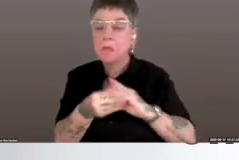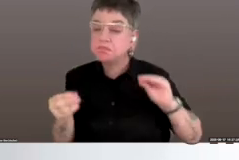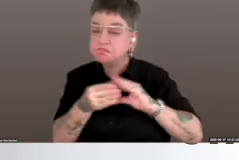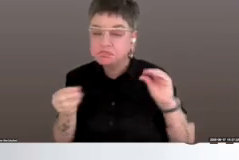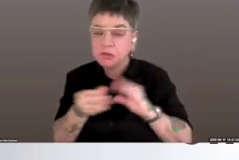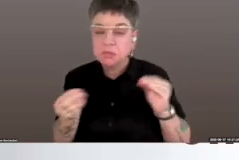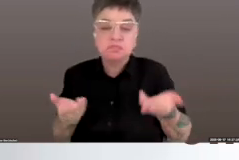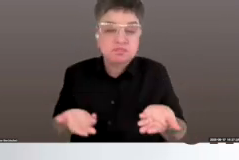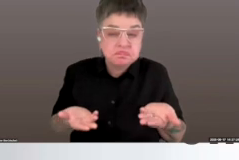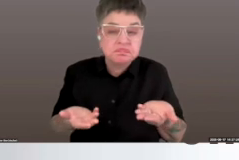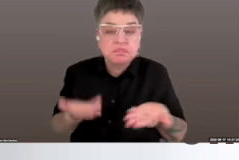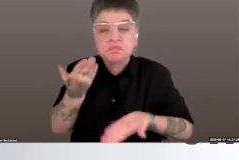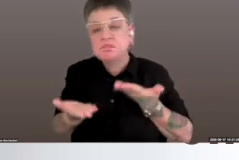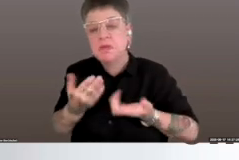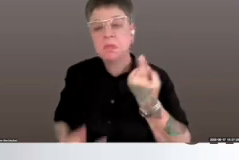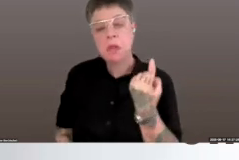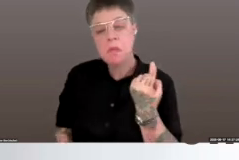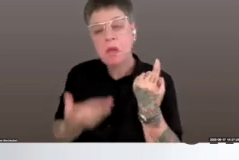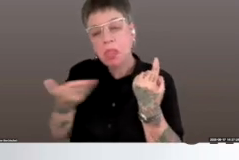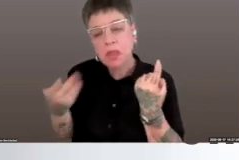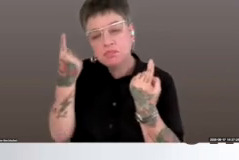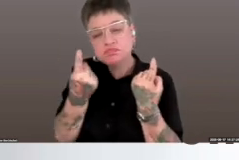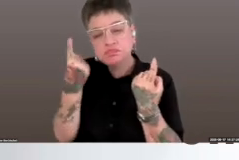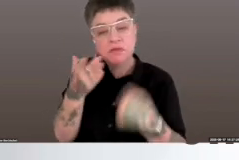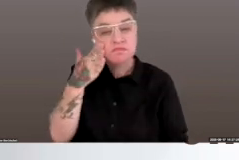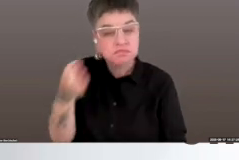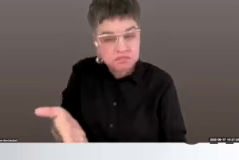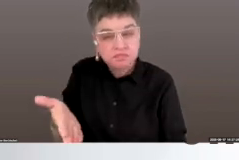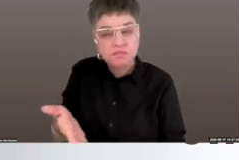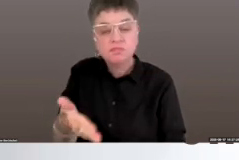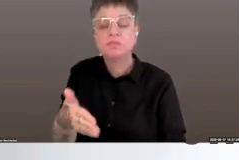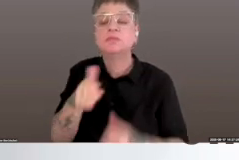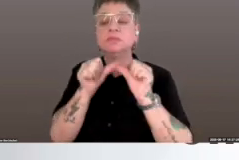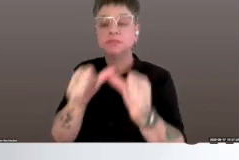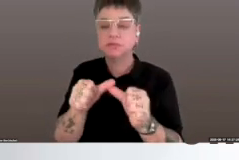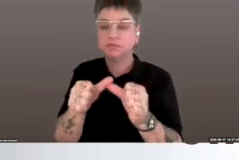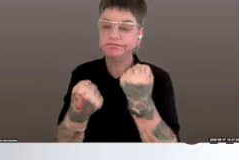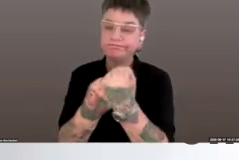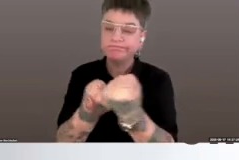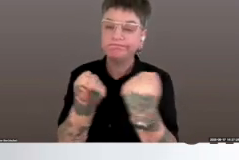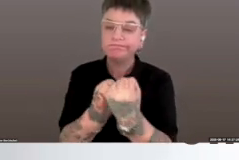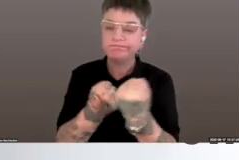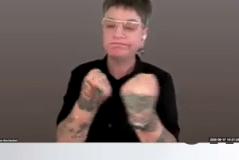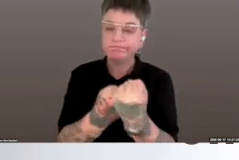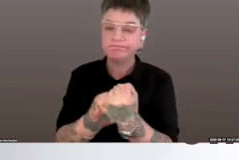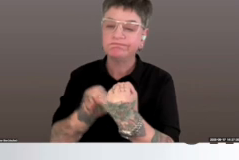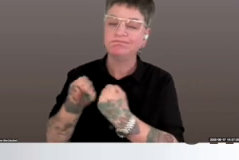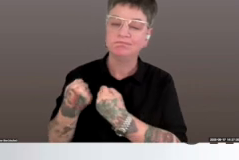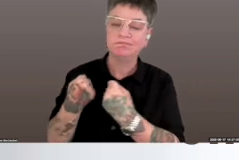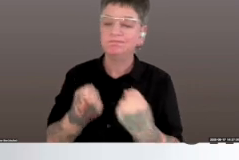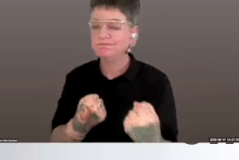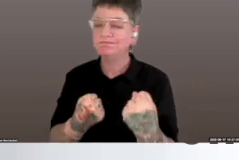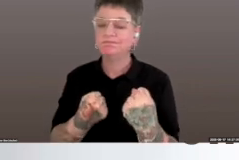guess maybe one thing to consider for the future, because as we continue to try to advocate, very strongly for